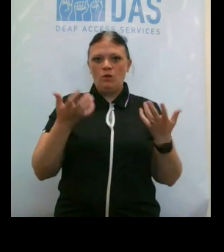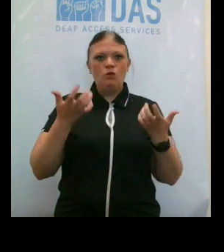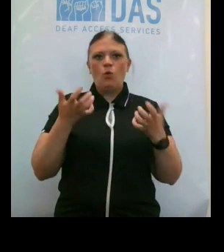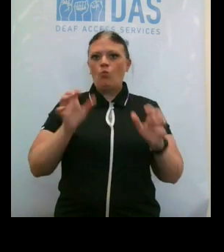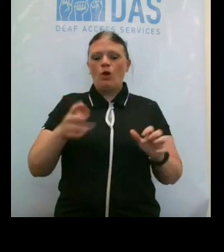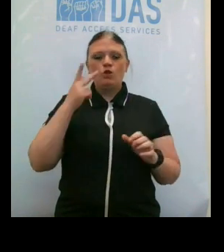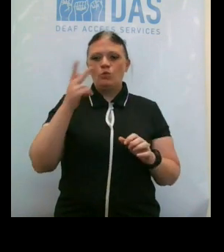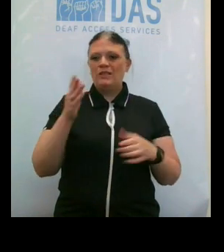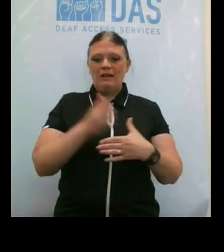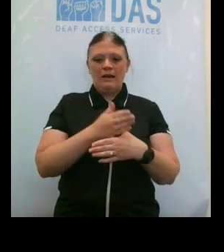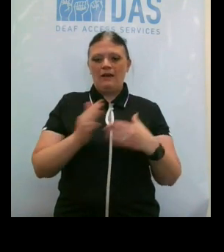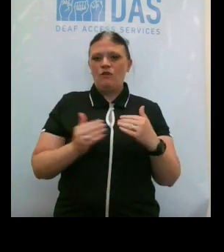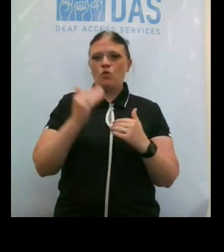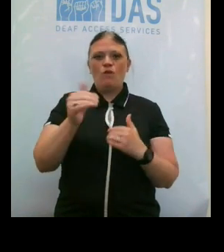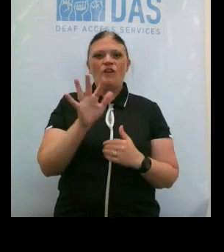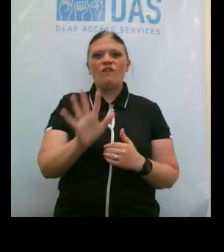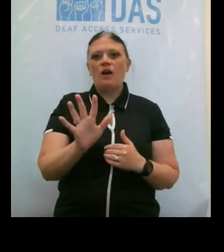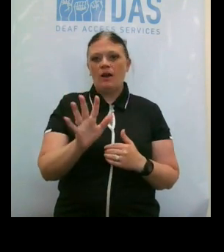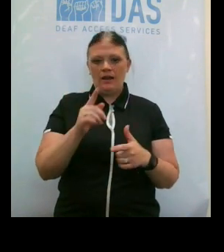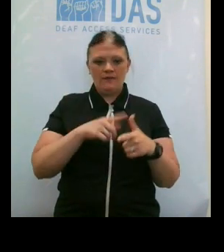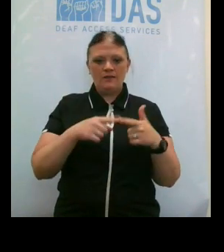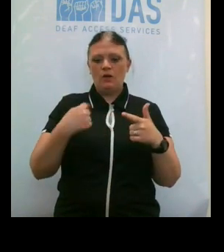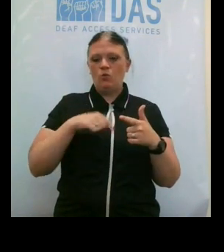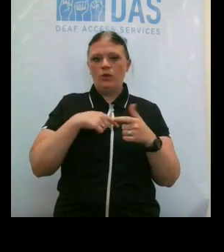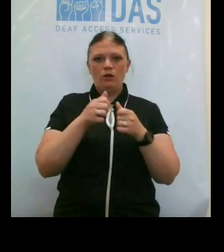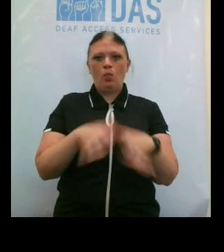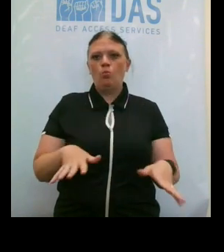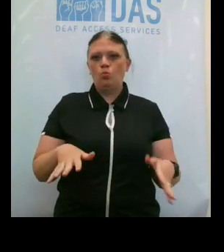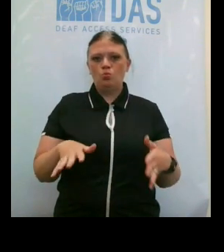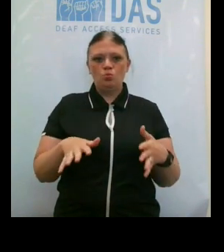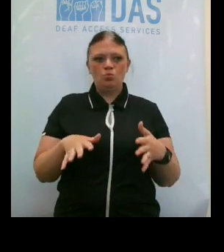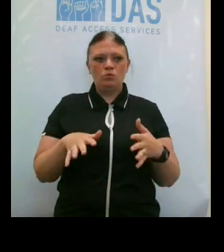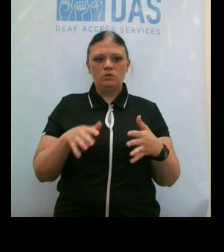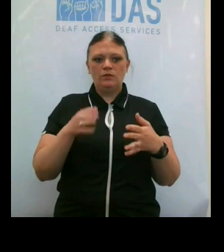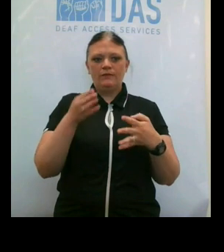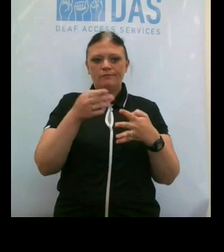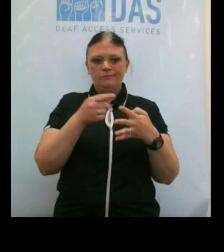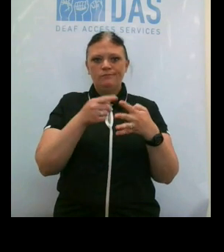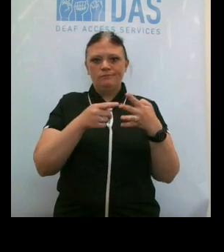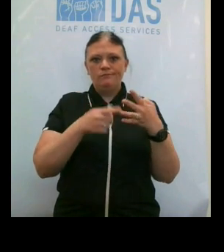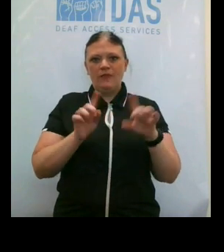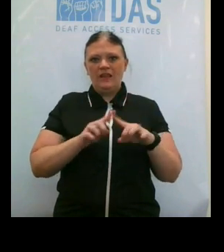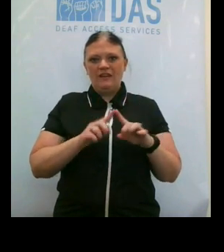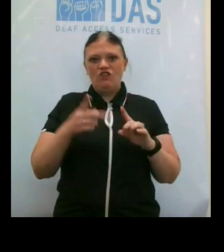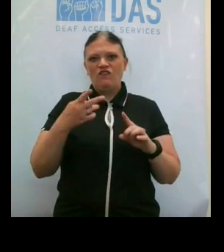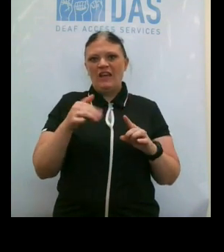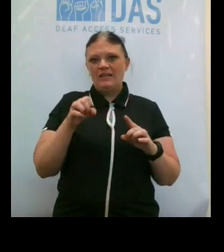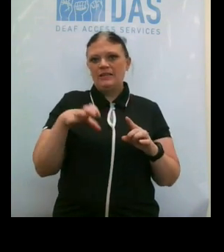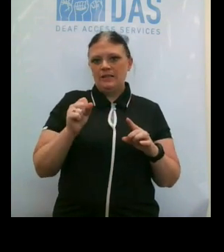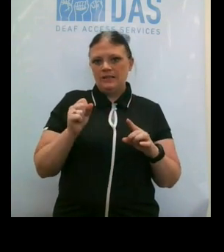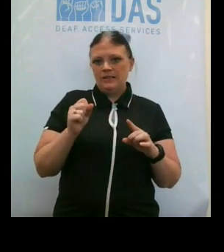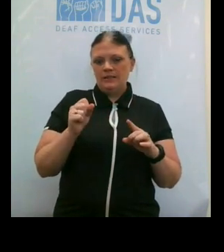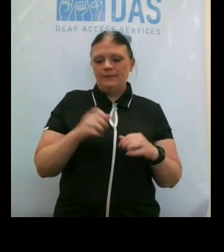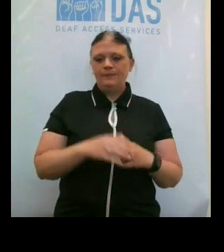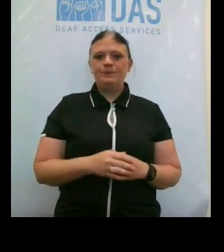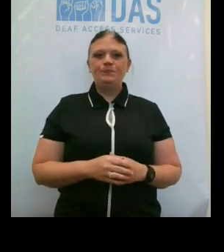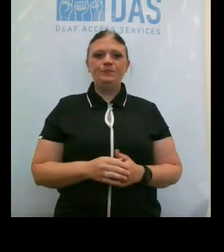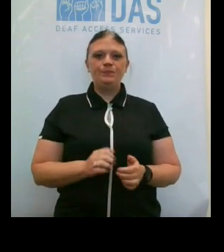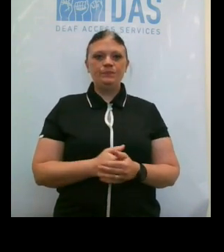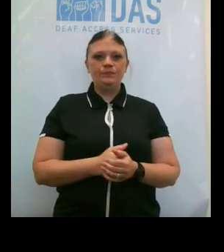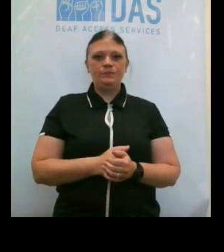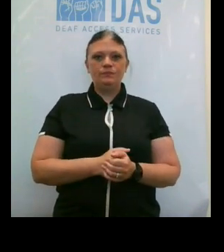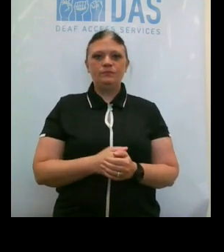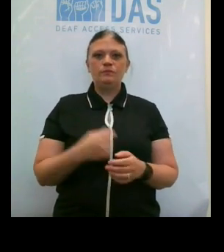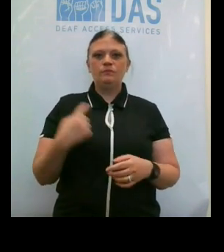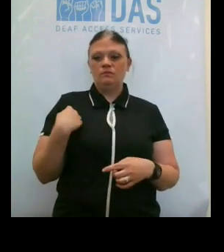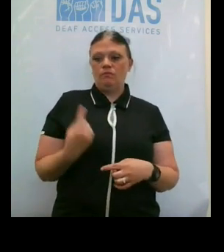than 5, otherwise we could lose the metric that we're in right now. Hospitalization data with regards to admissions. The last 2 days